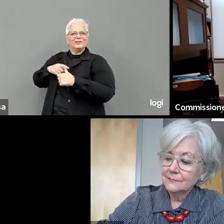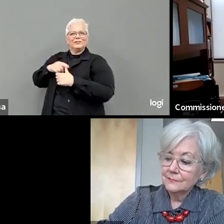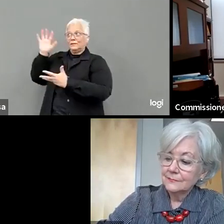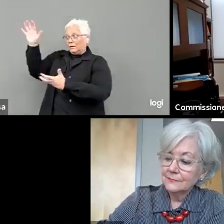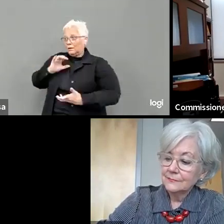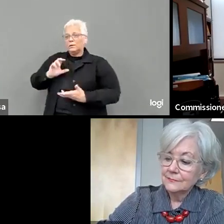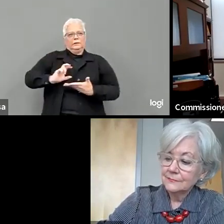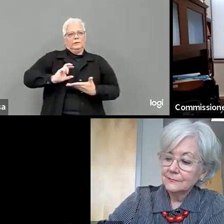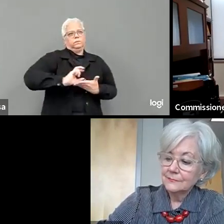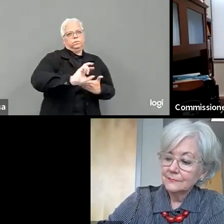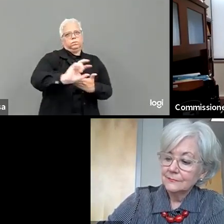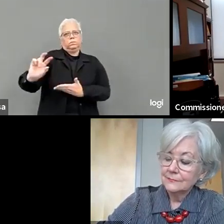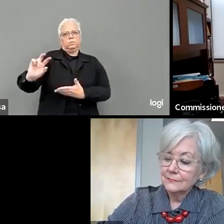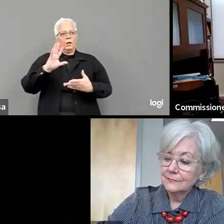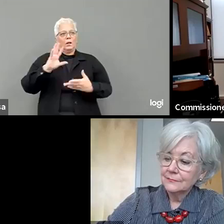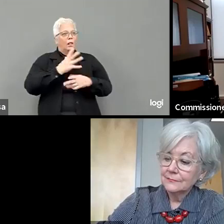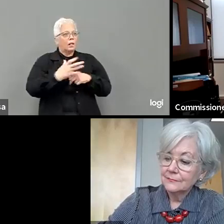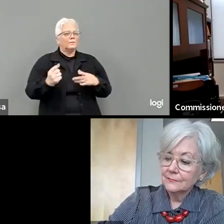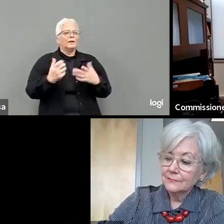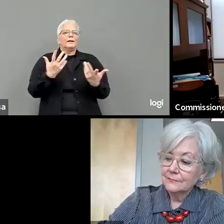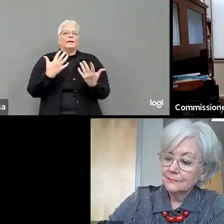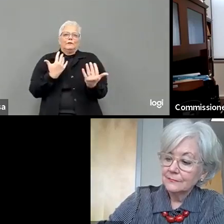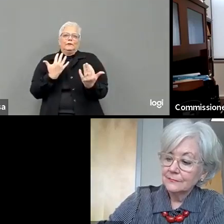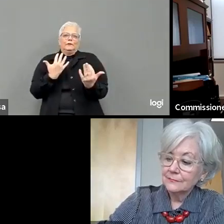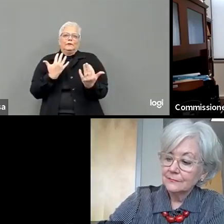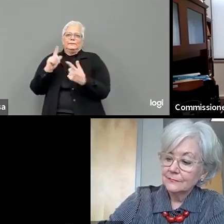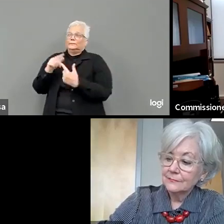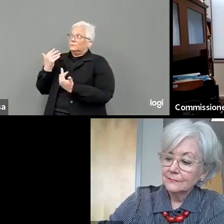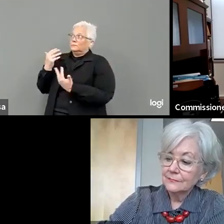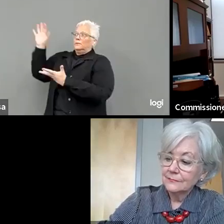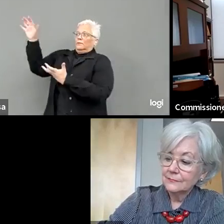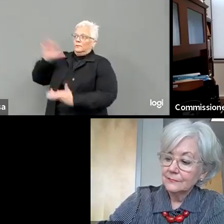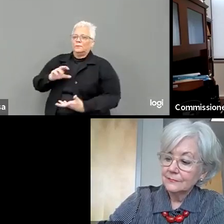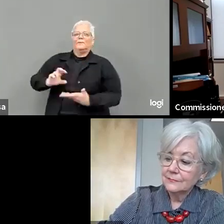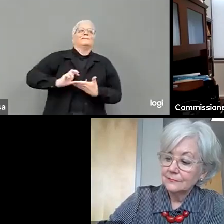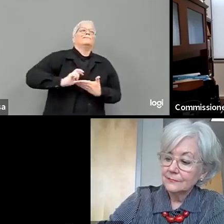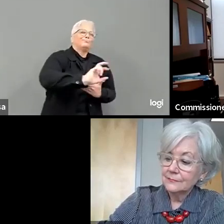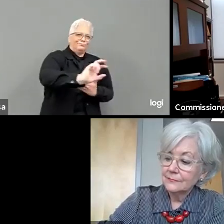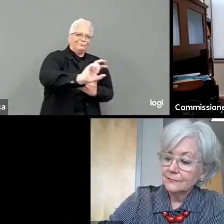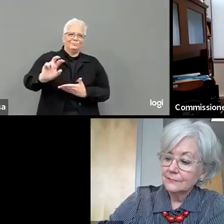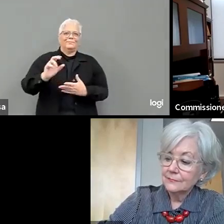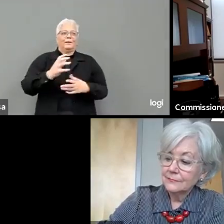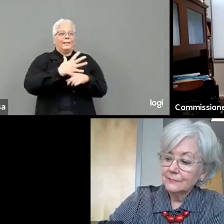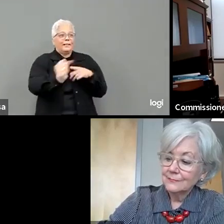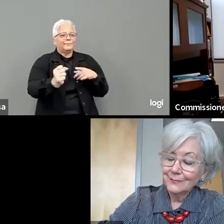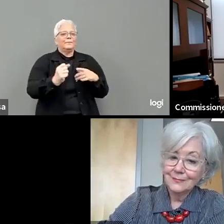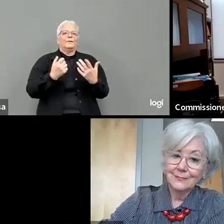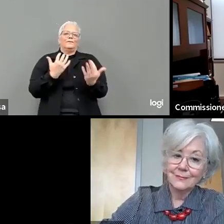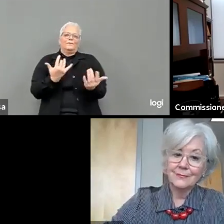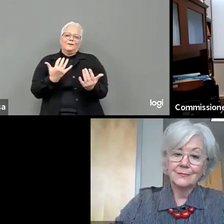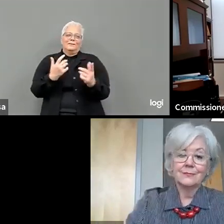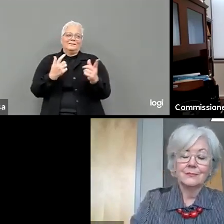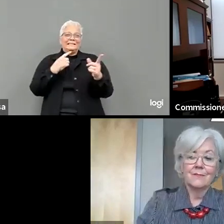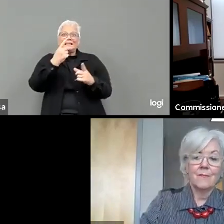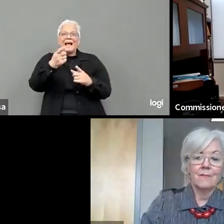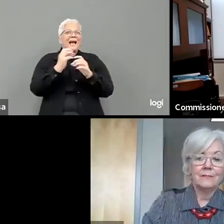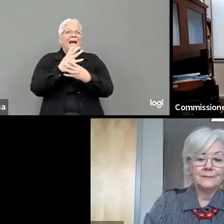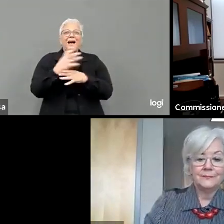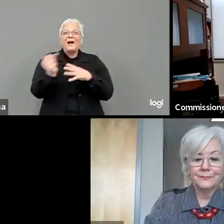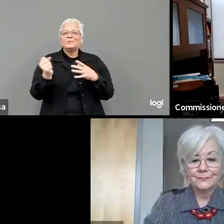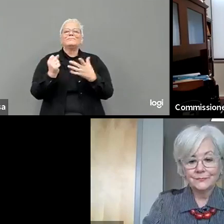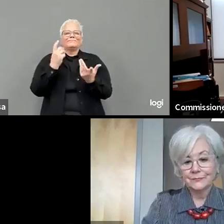more vaccine is allocated, we'll be able to ramp up distributions to those private providers and increase access points in Tulsa